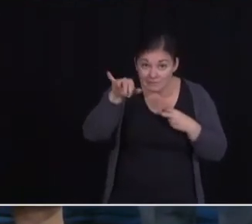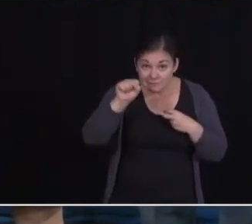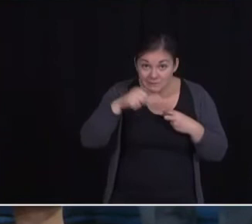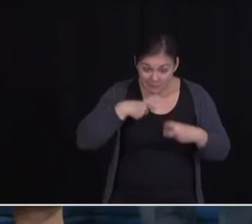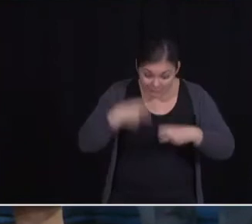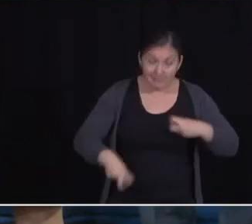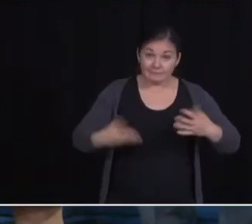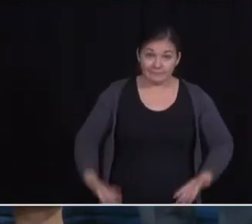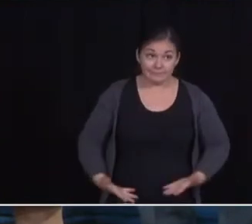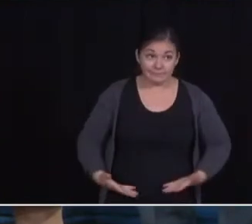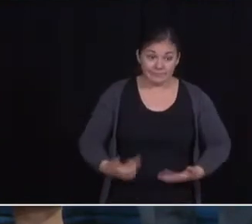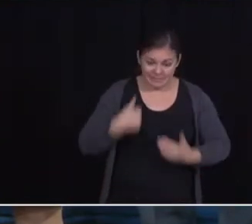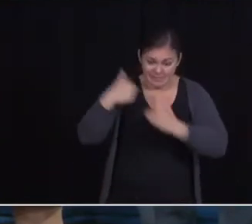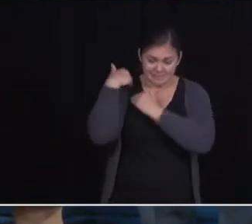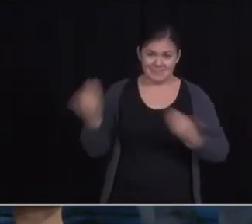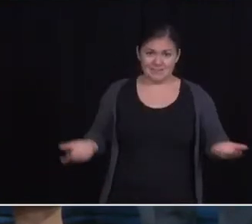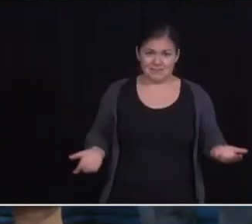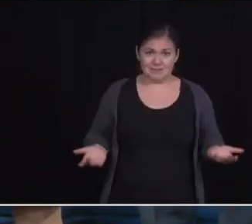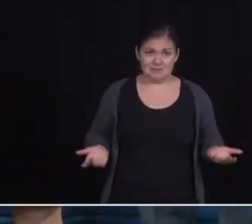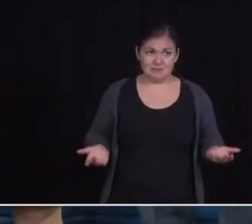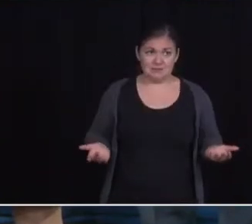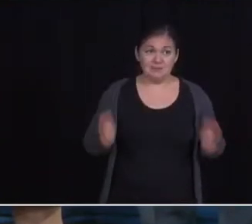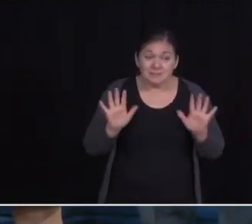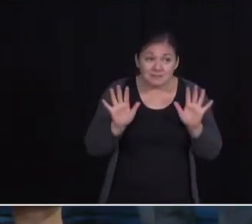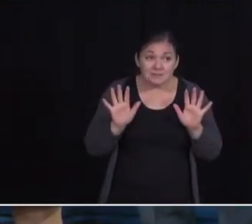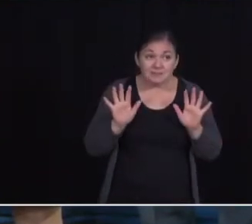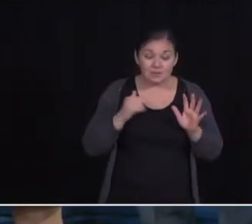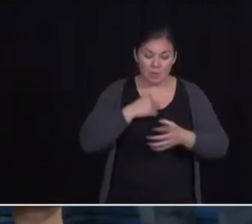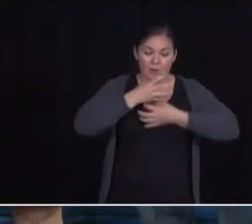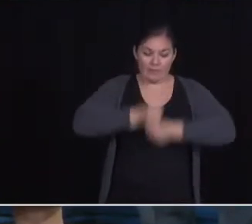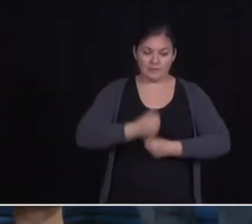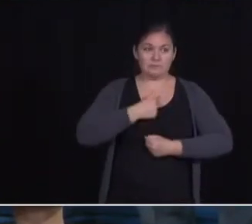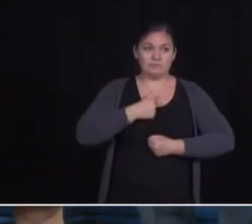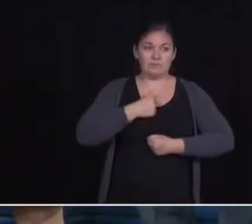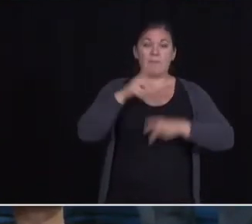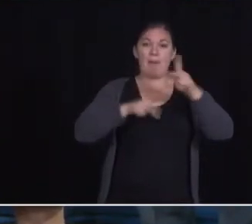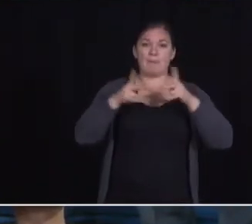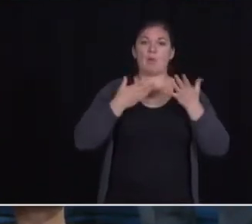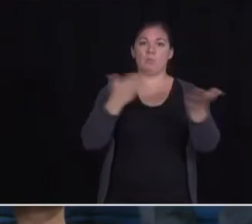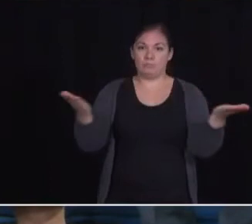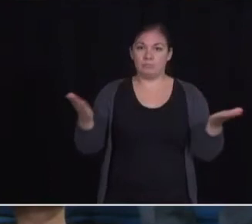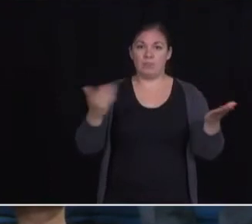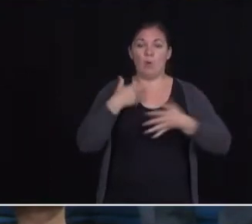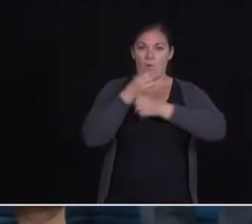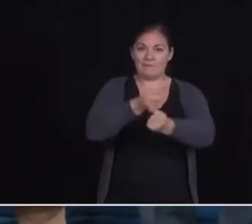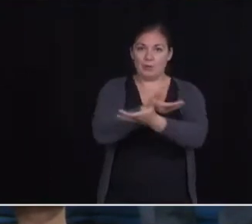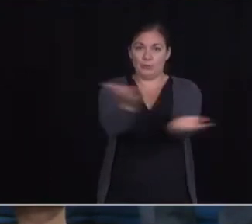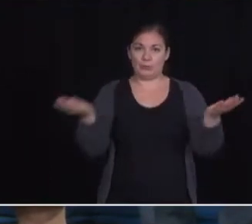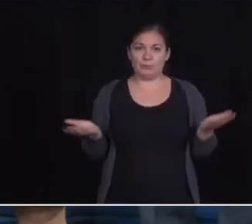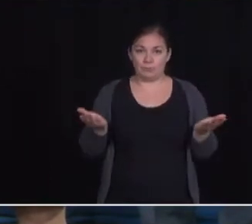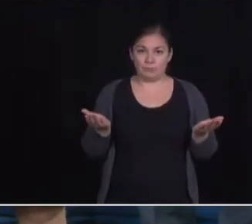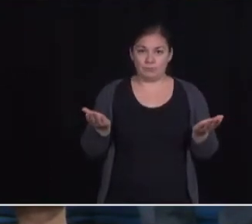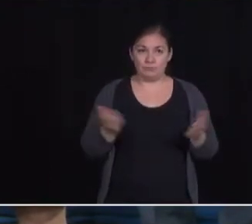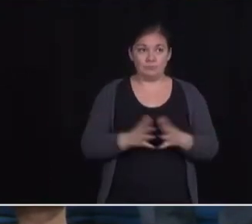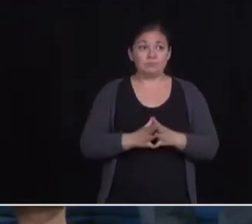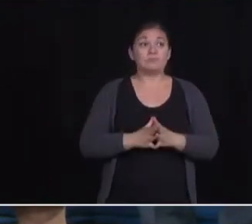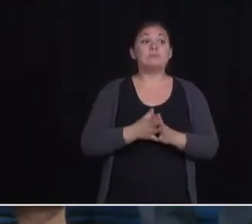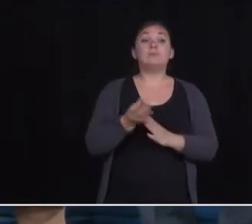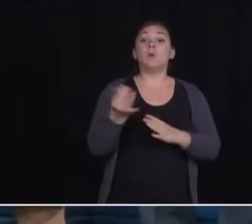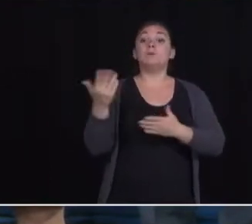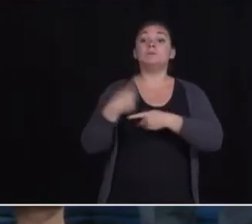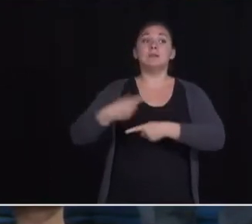now. But I have confidence in the people of Ontario. And a few days back when it was 500